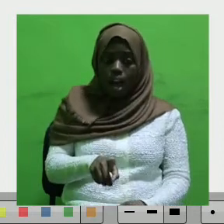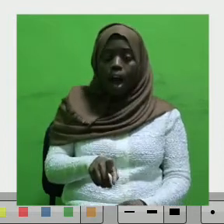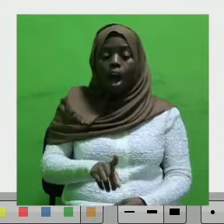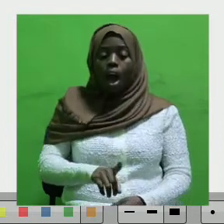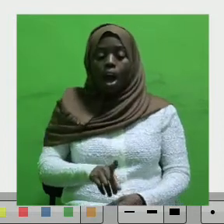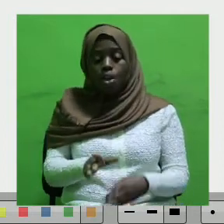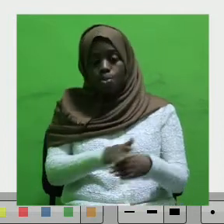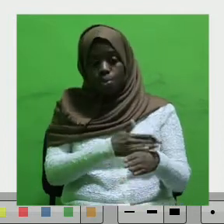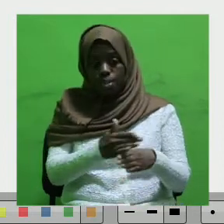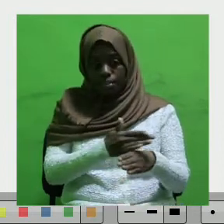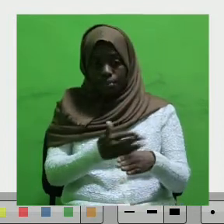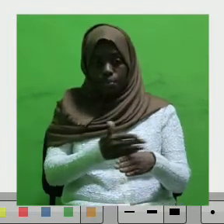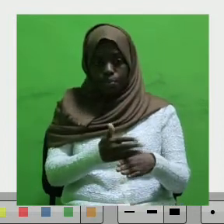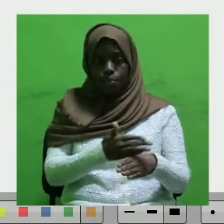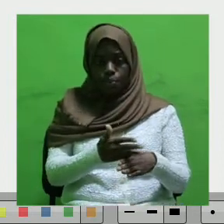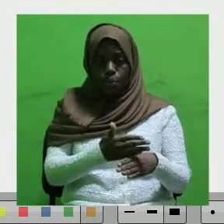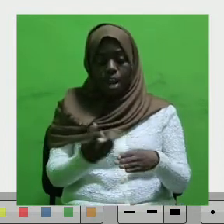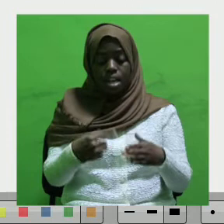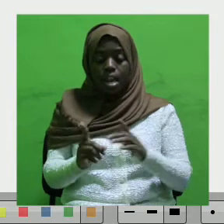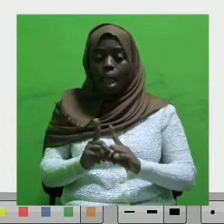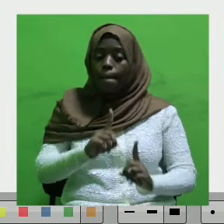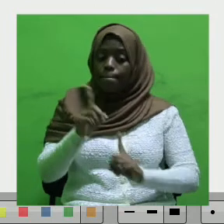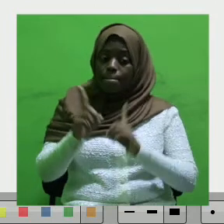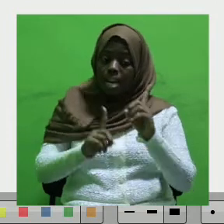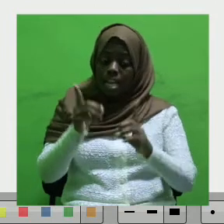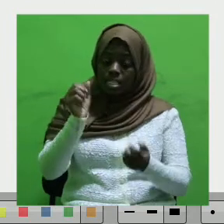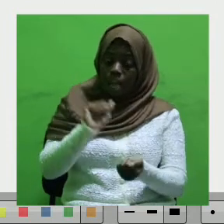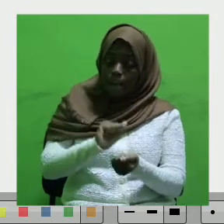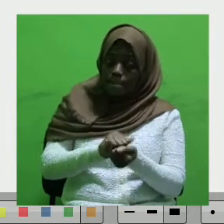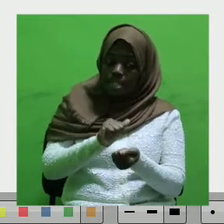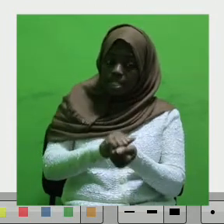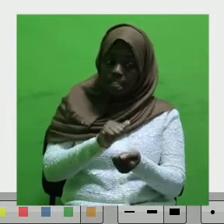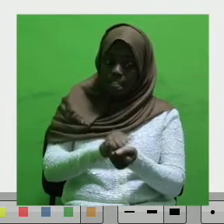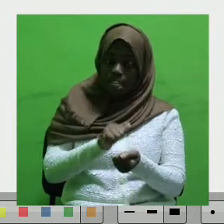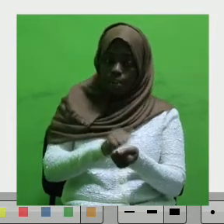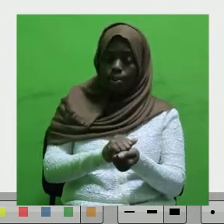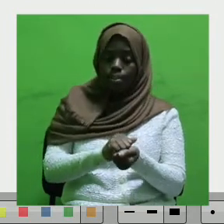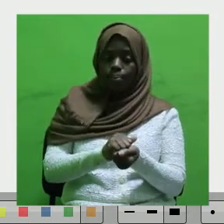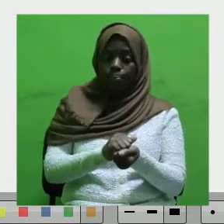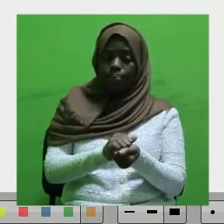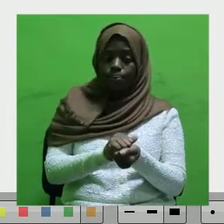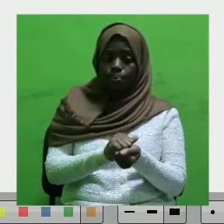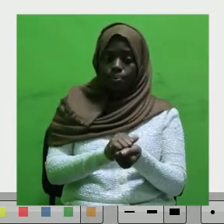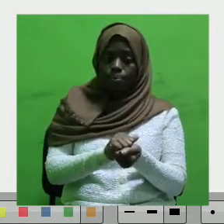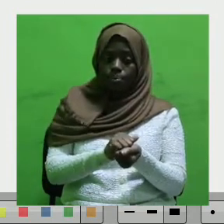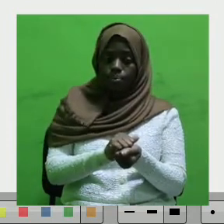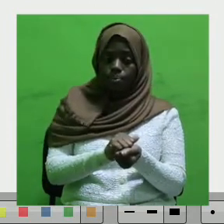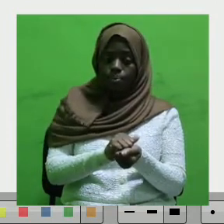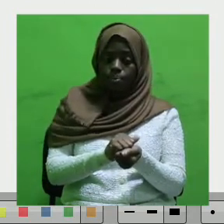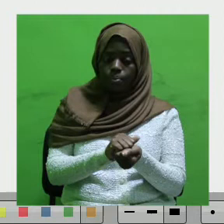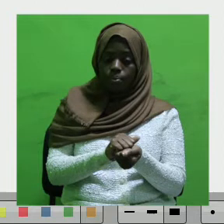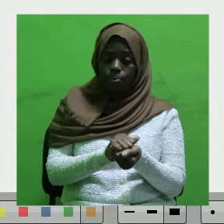the advantages of plant excretory materials. We know that plants excrete materials as they are